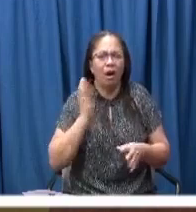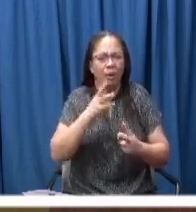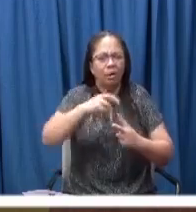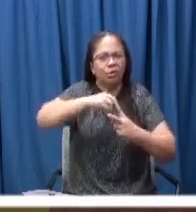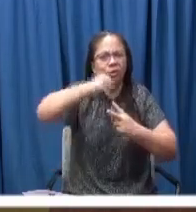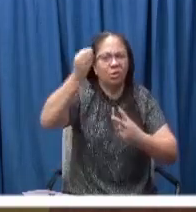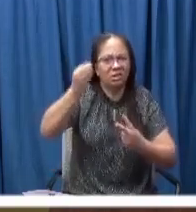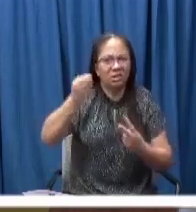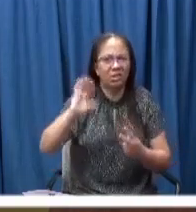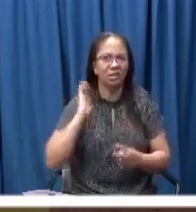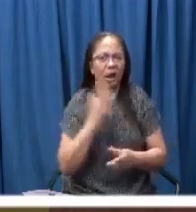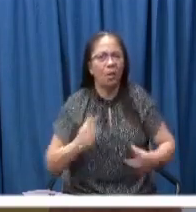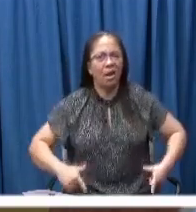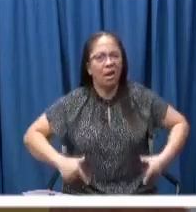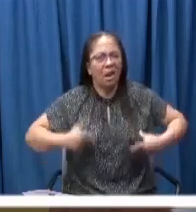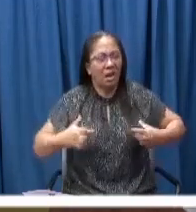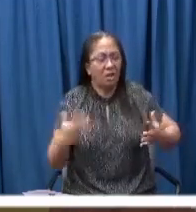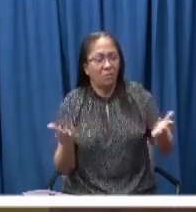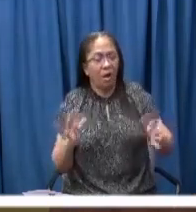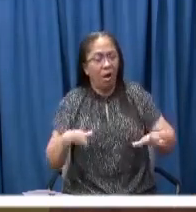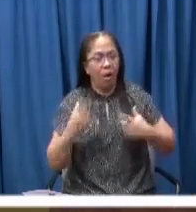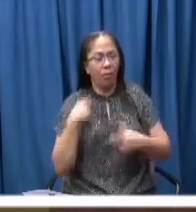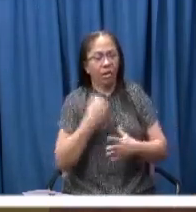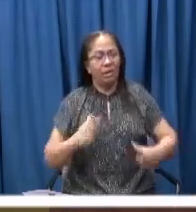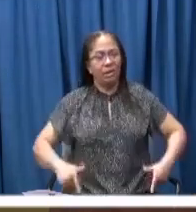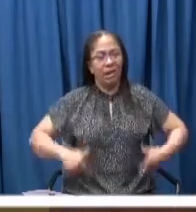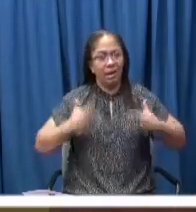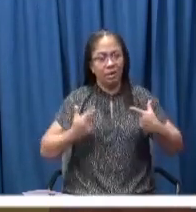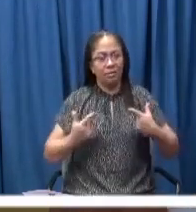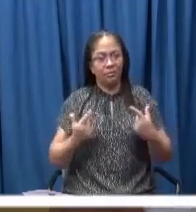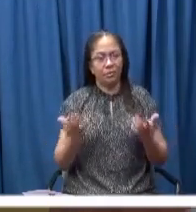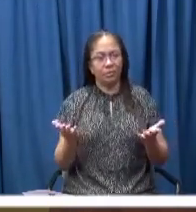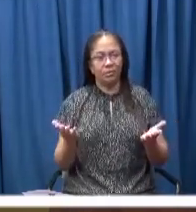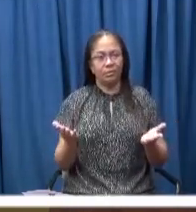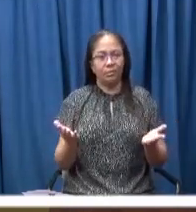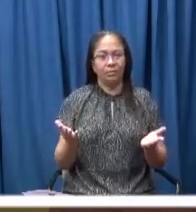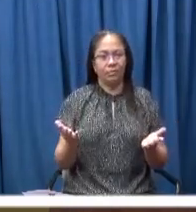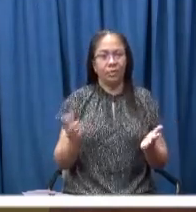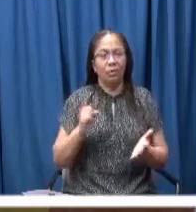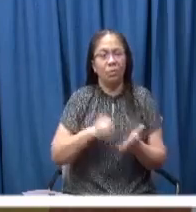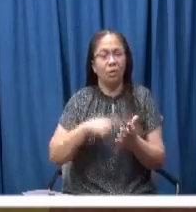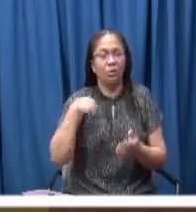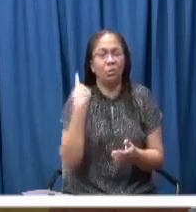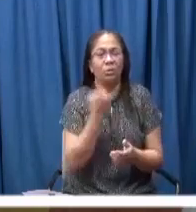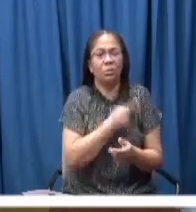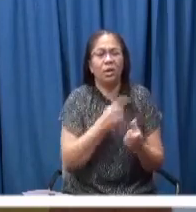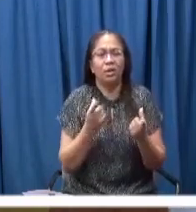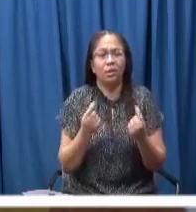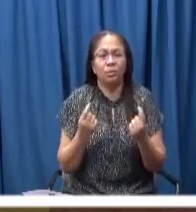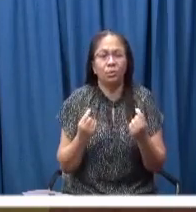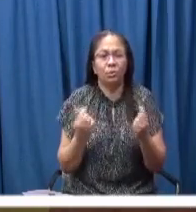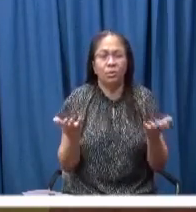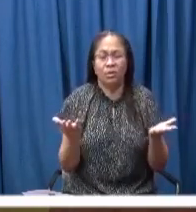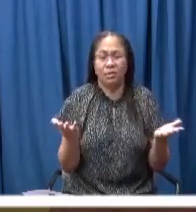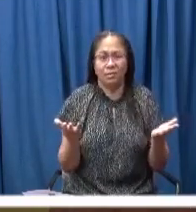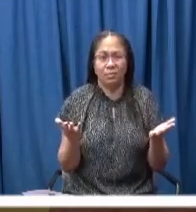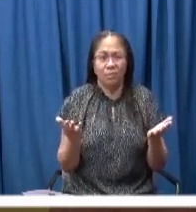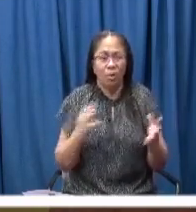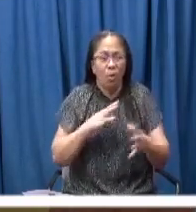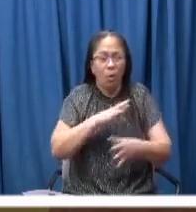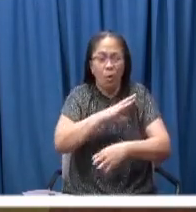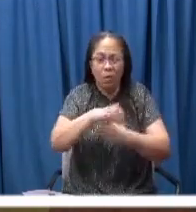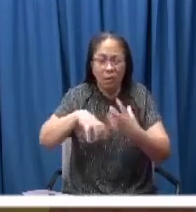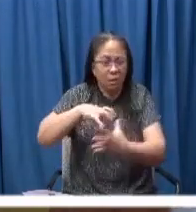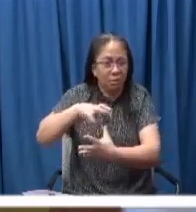have done in our lifestyle, what we have done by the way that we have lived our life, what we have done, and the havoc that we